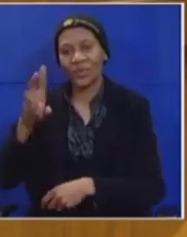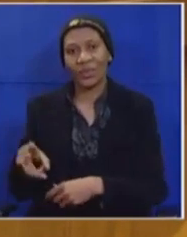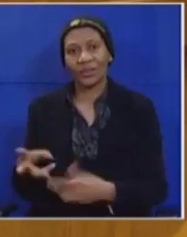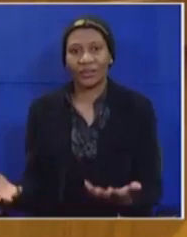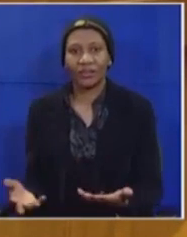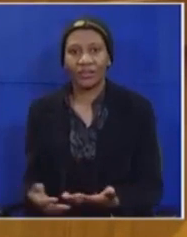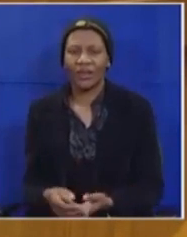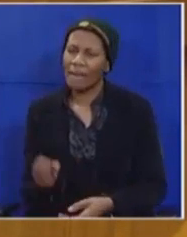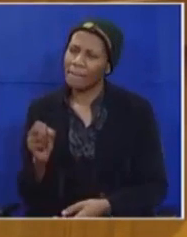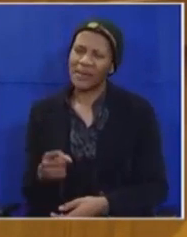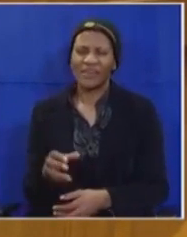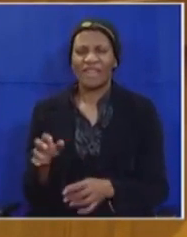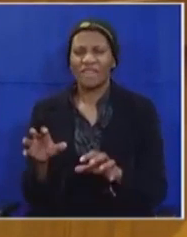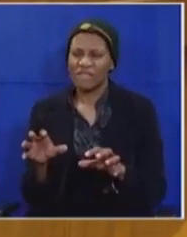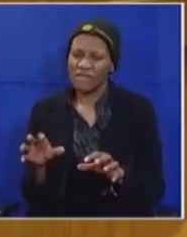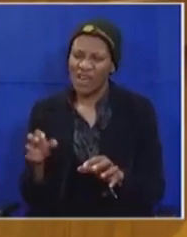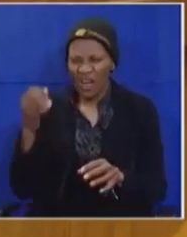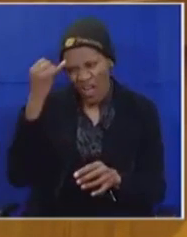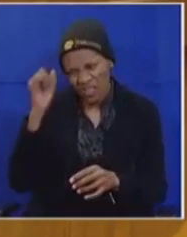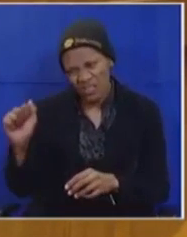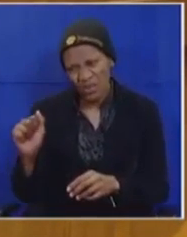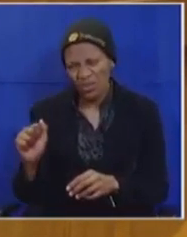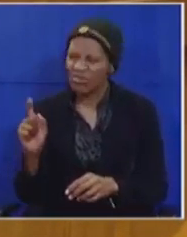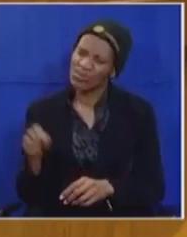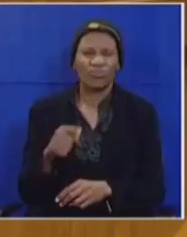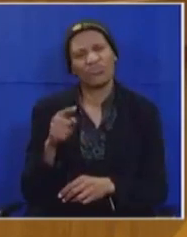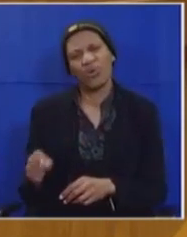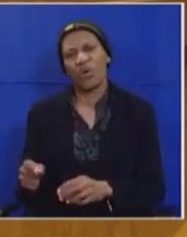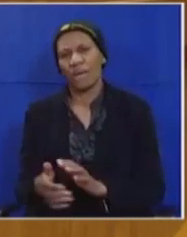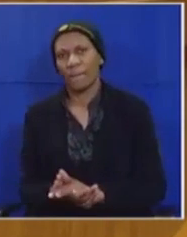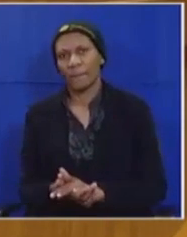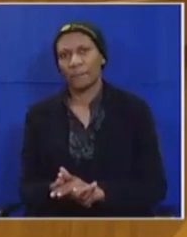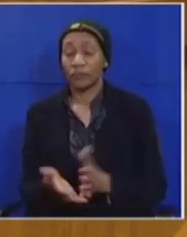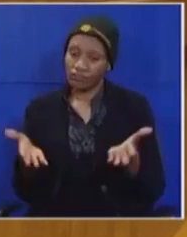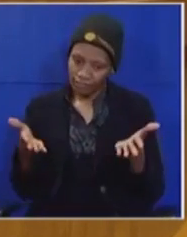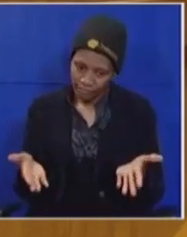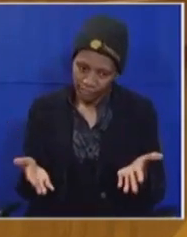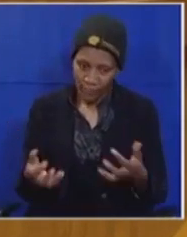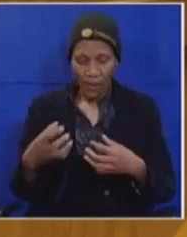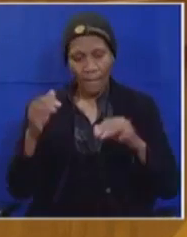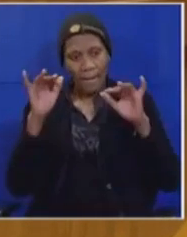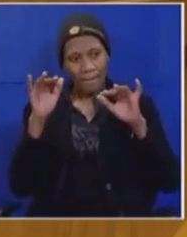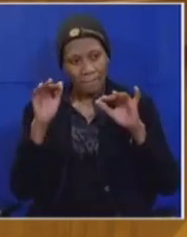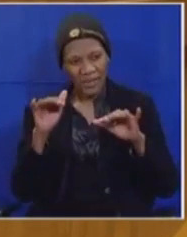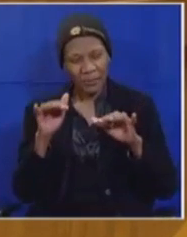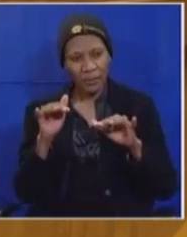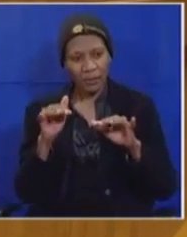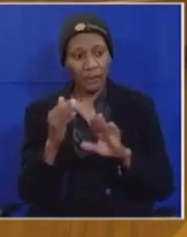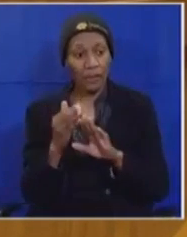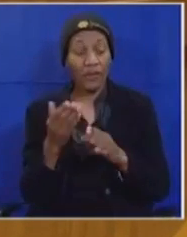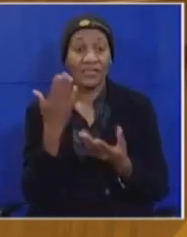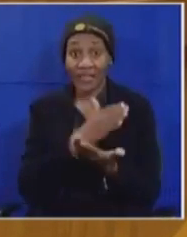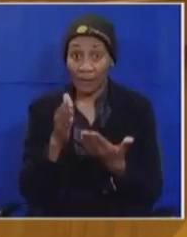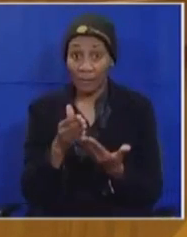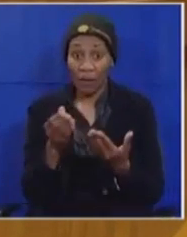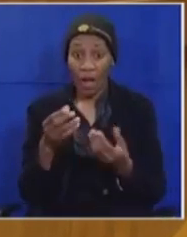is a false fear, I'm afraid, because our people who have had title deeds